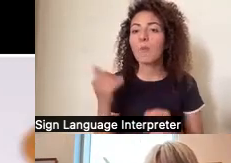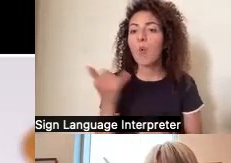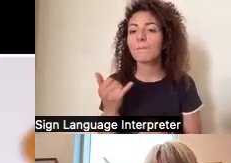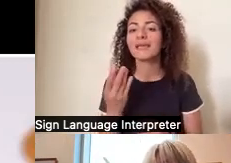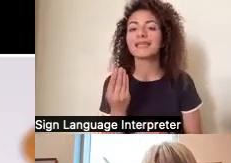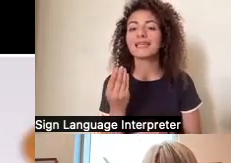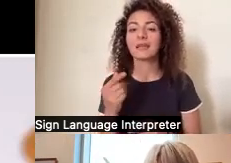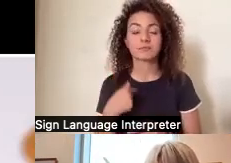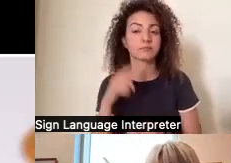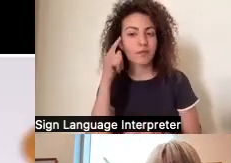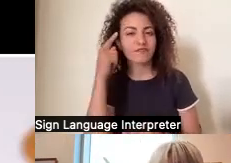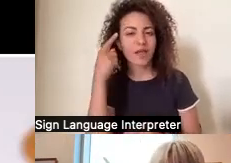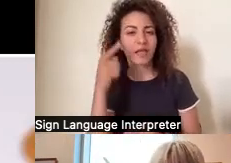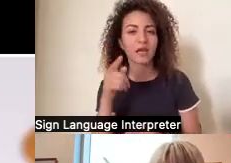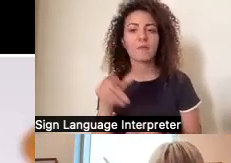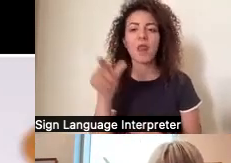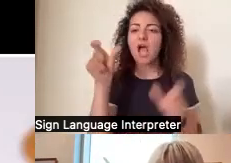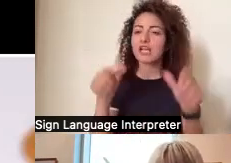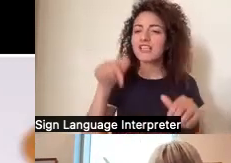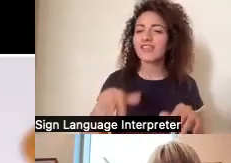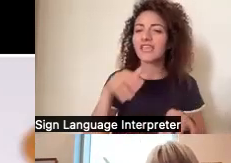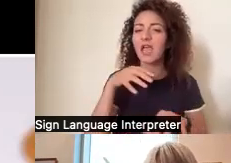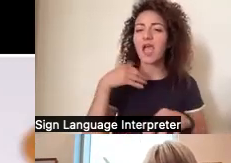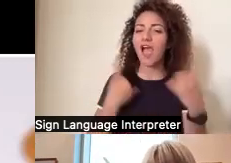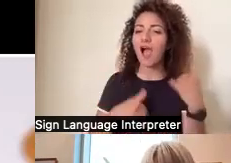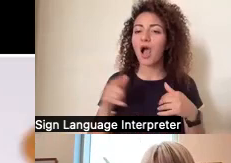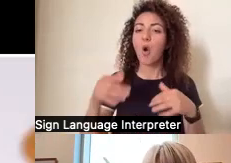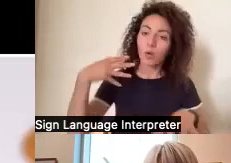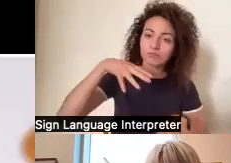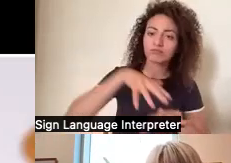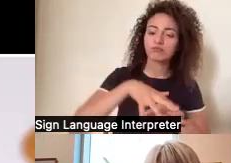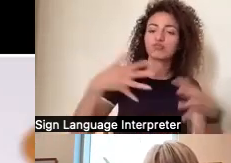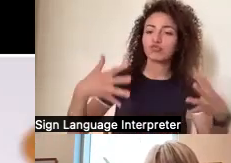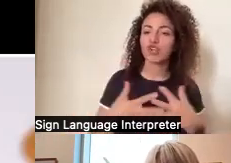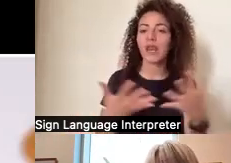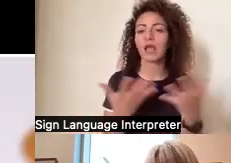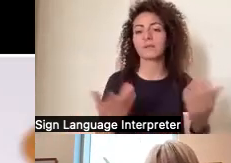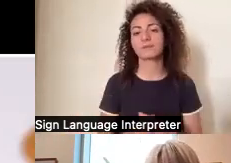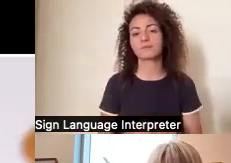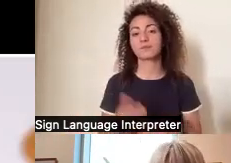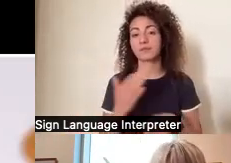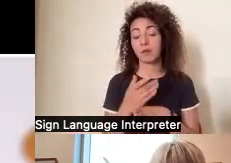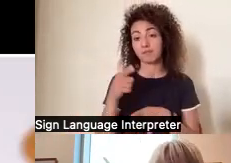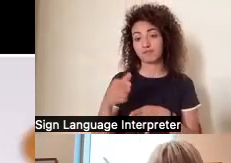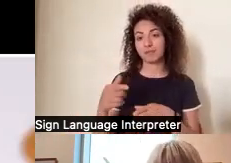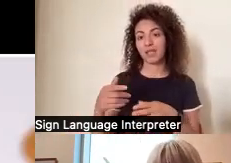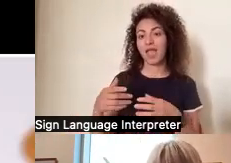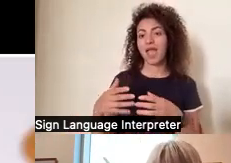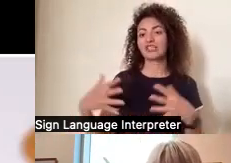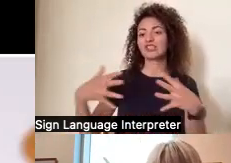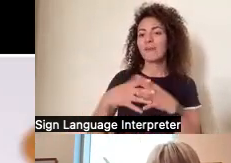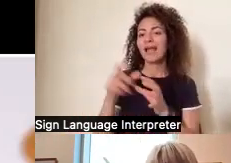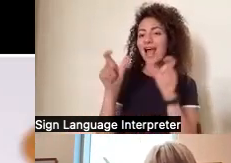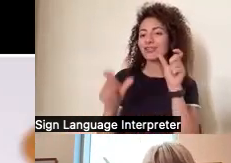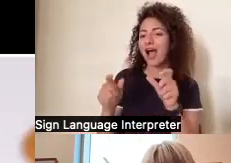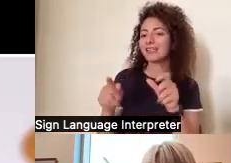about participation of people with disabilities, because social networks also enable us to have social